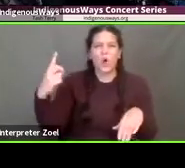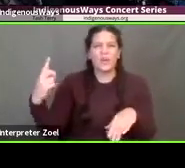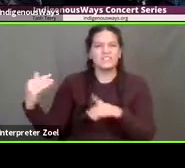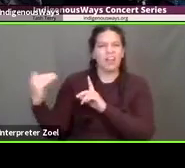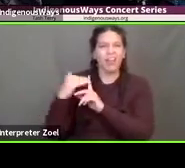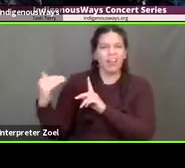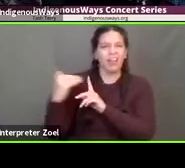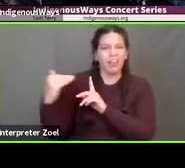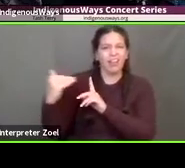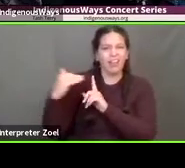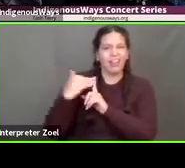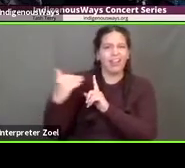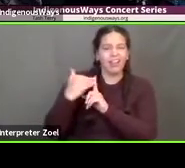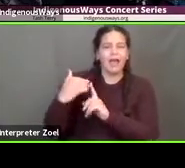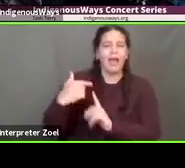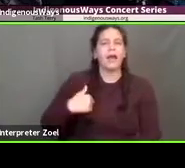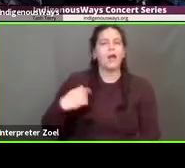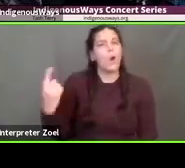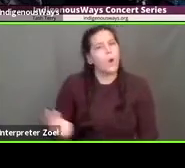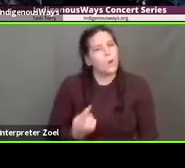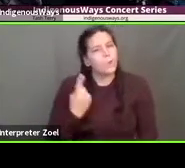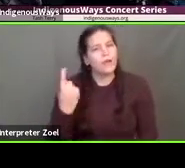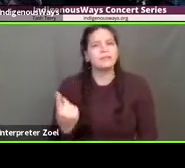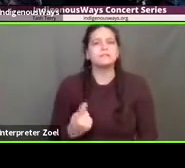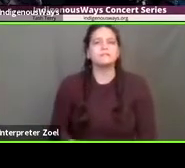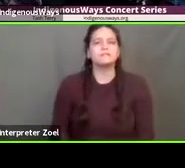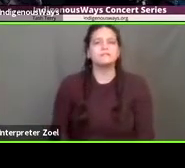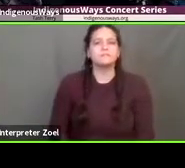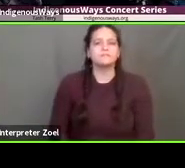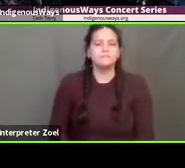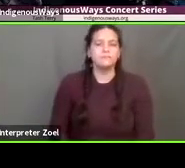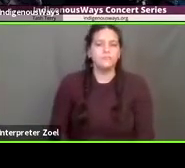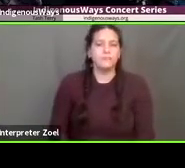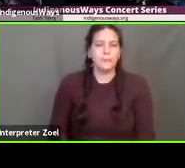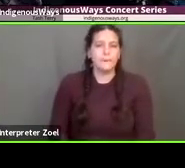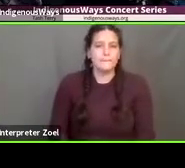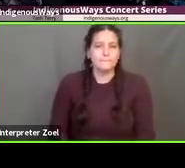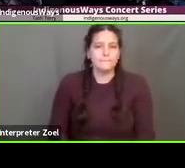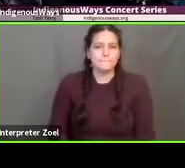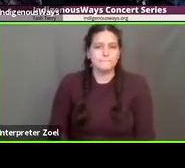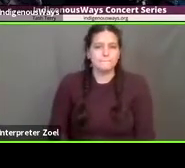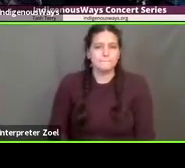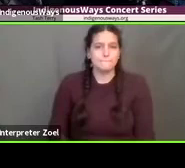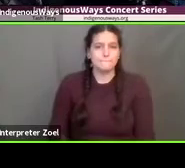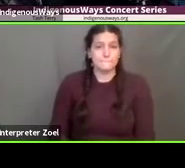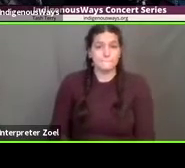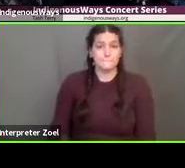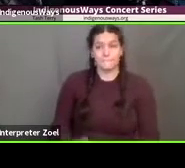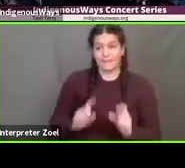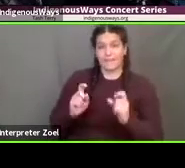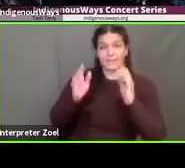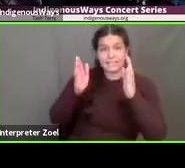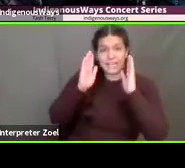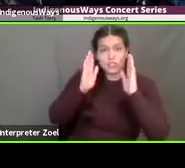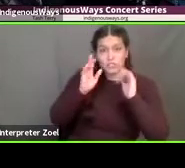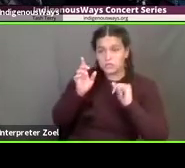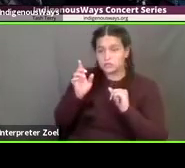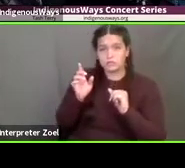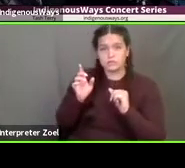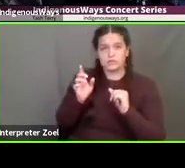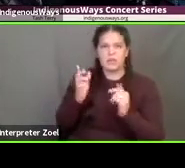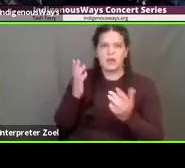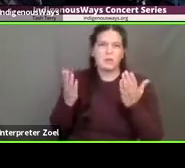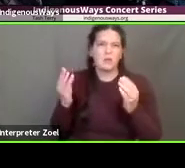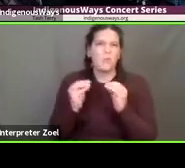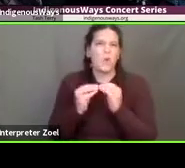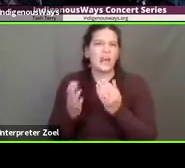and I always um, I always gave my attention to, I think maybe it's easier for men than for